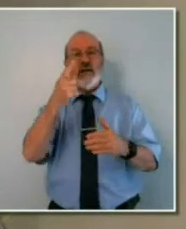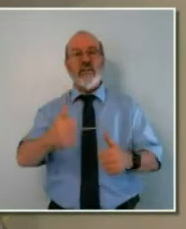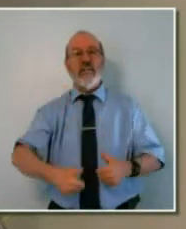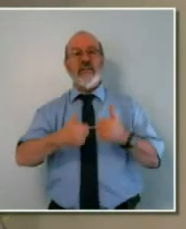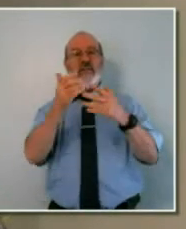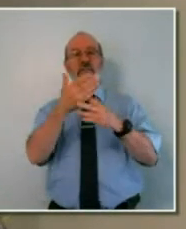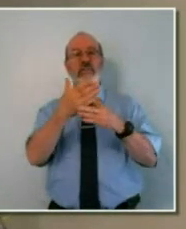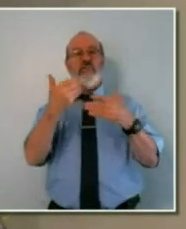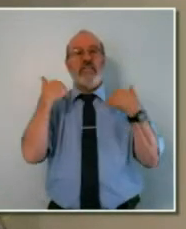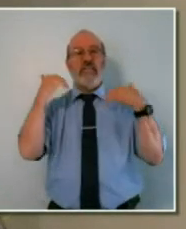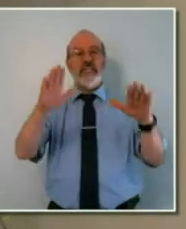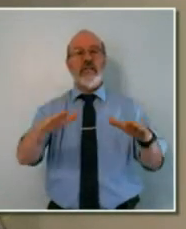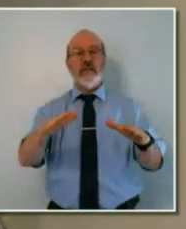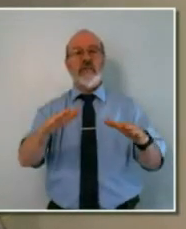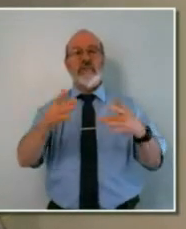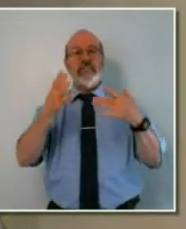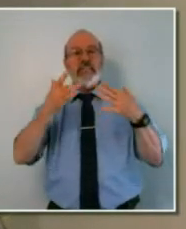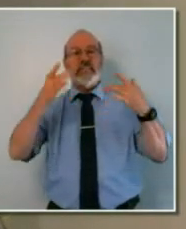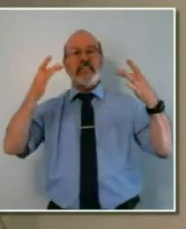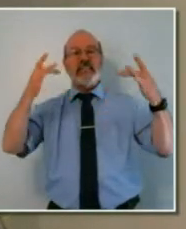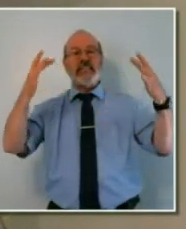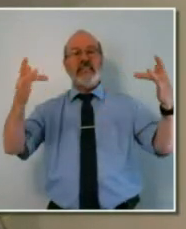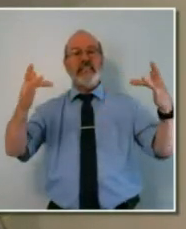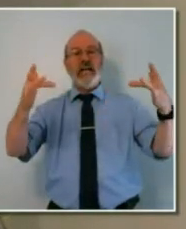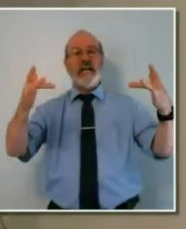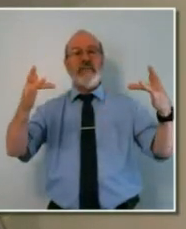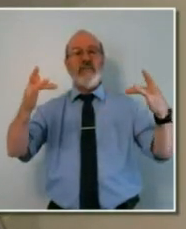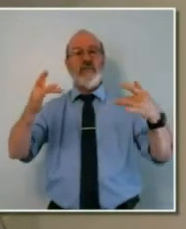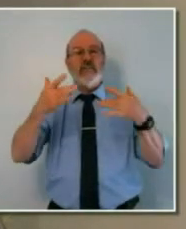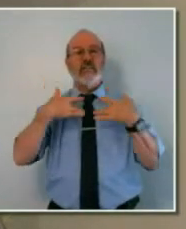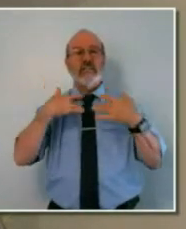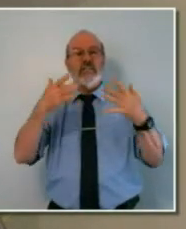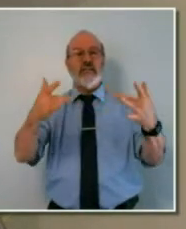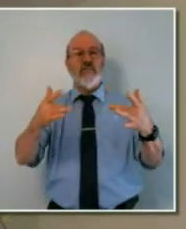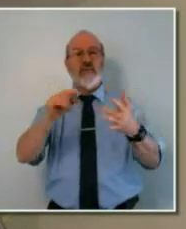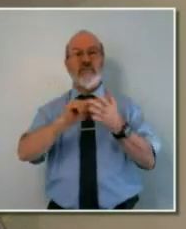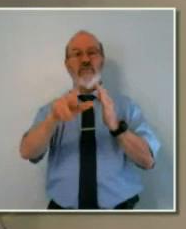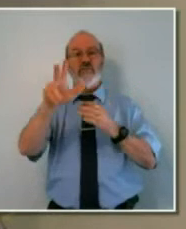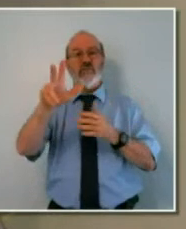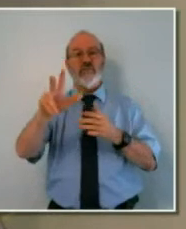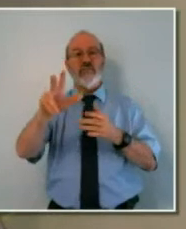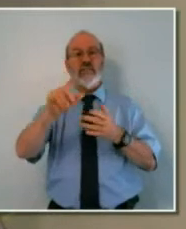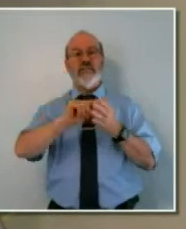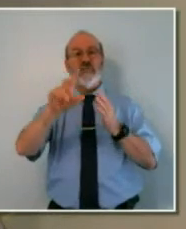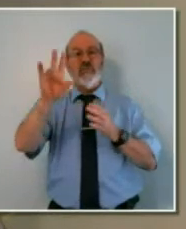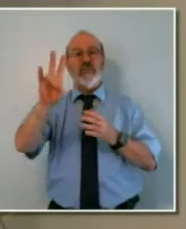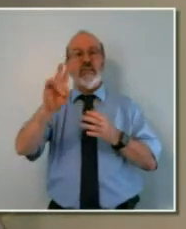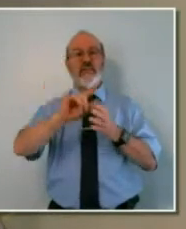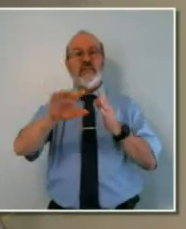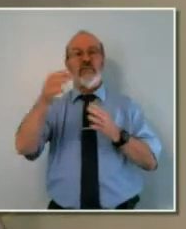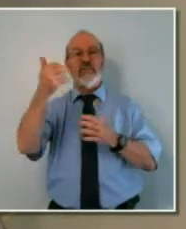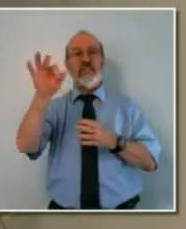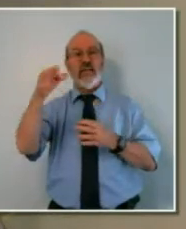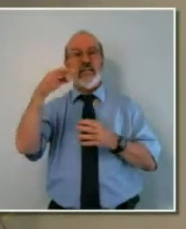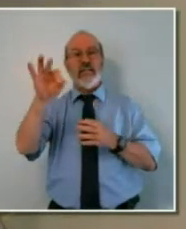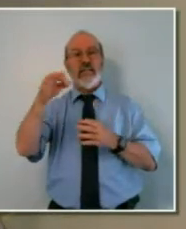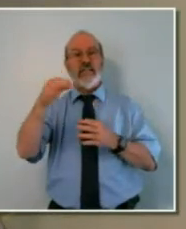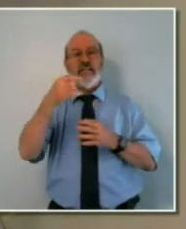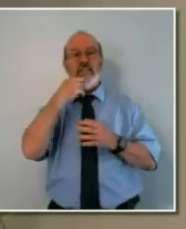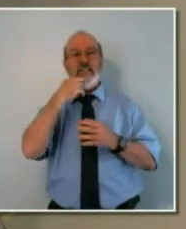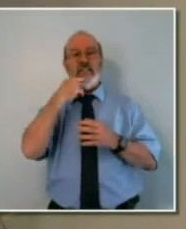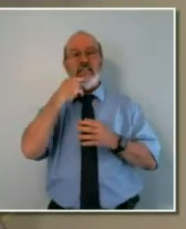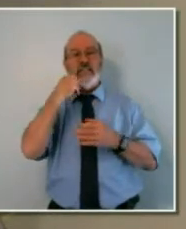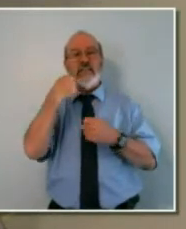cherubims, shine forth. And then in verse 3 and verse 7 and verse 19, he said, cause